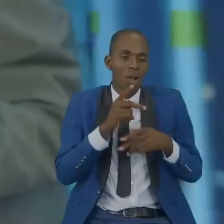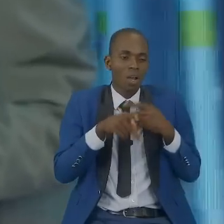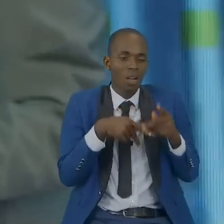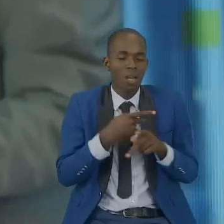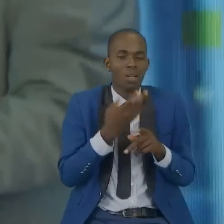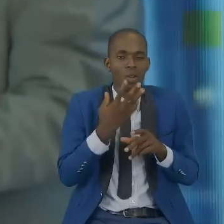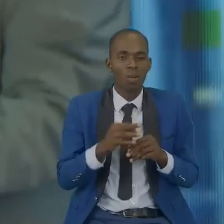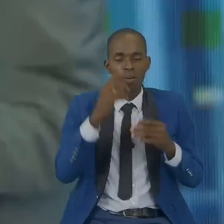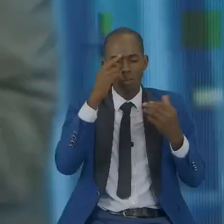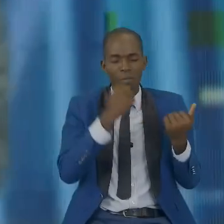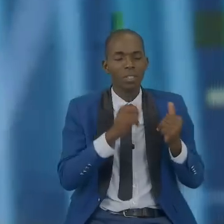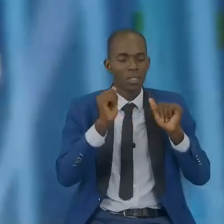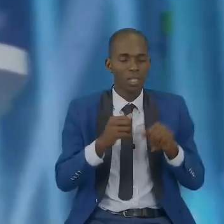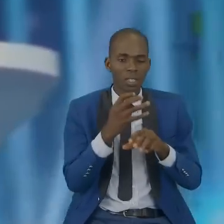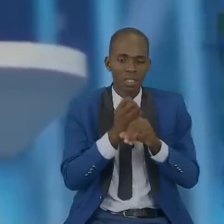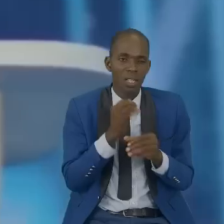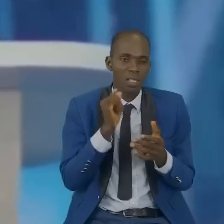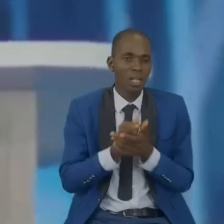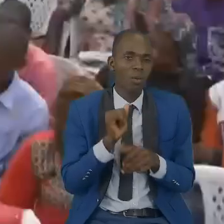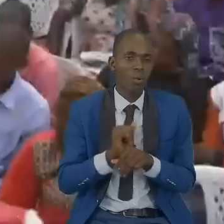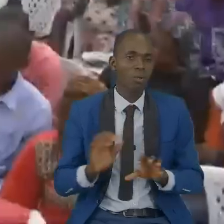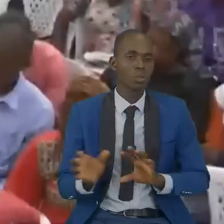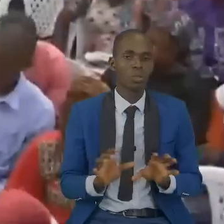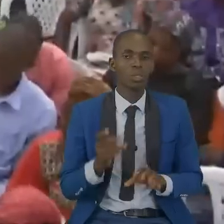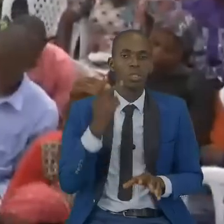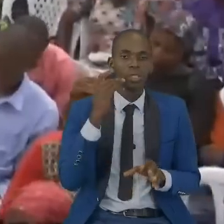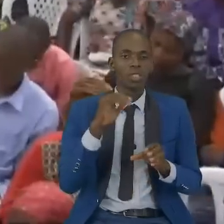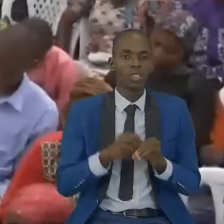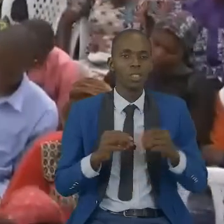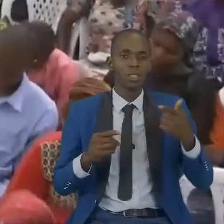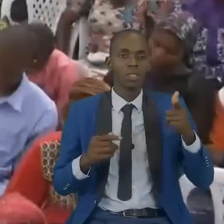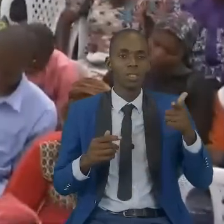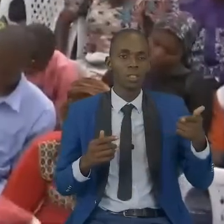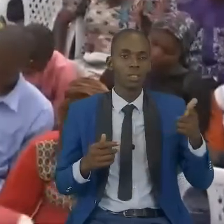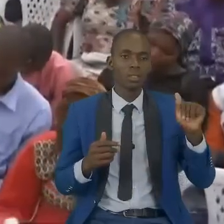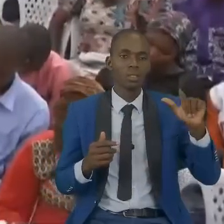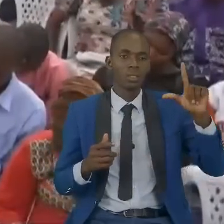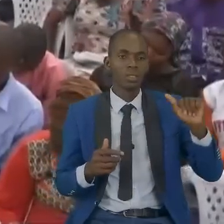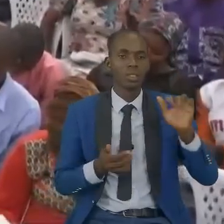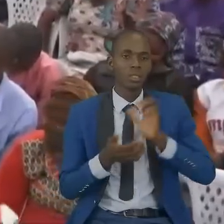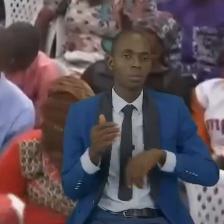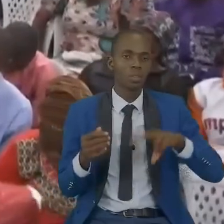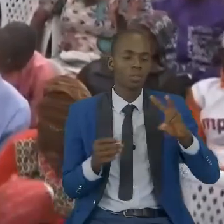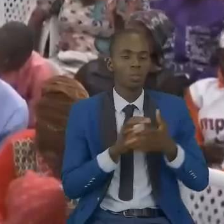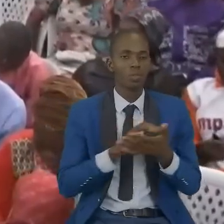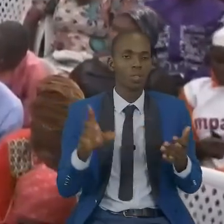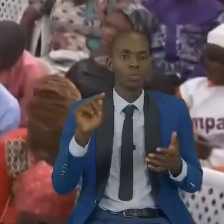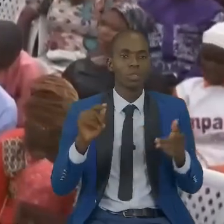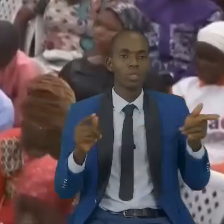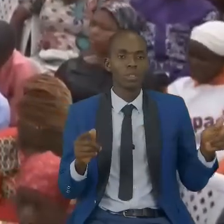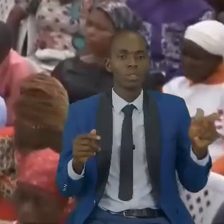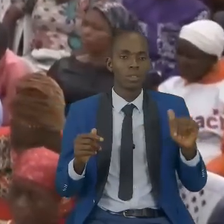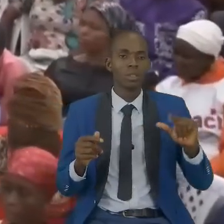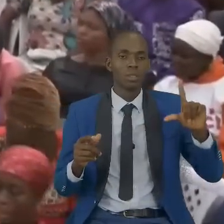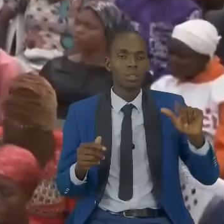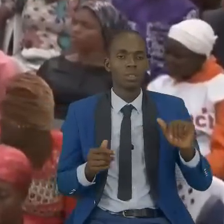get that done? Galatians chapter 2, reading from verse 20. In Galatians chapter 2,